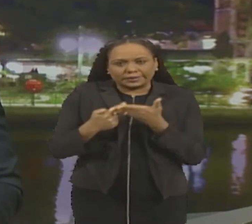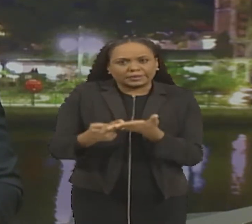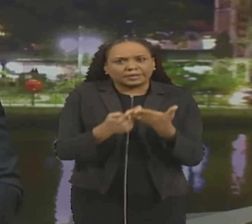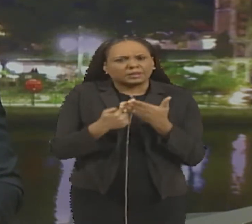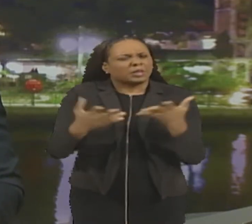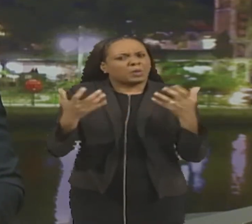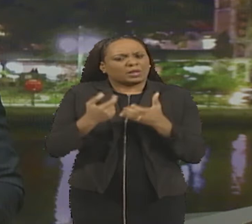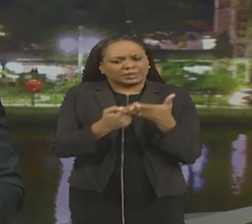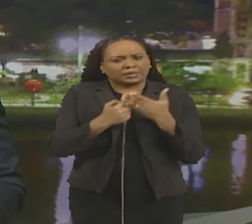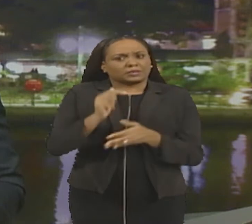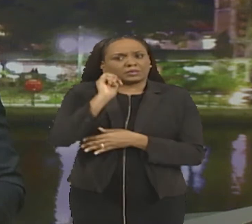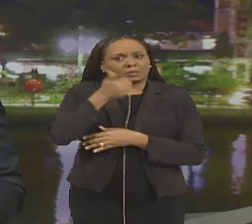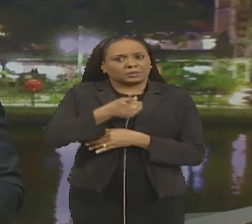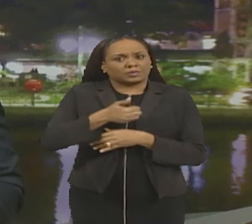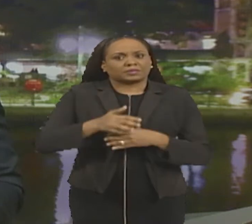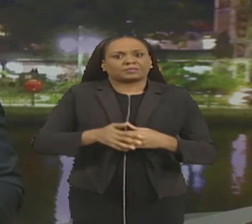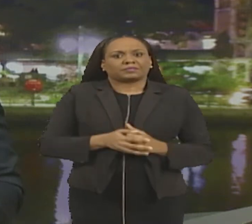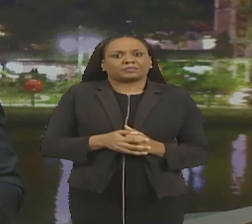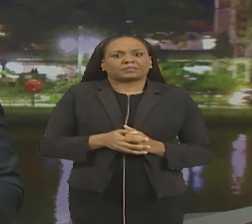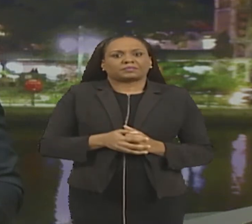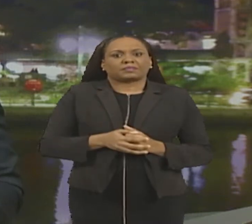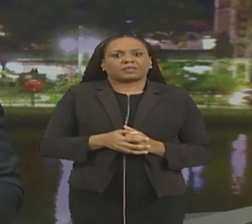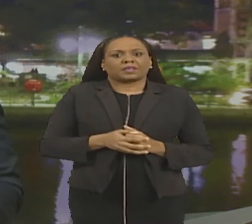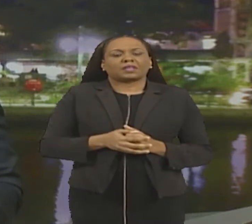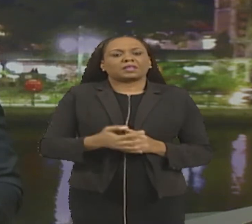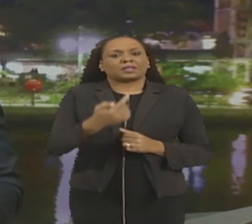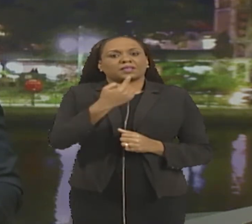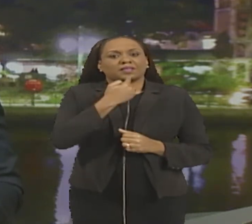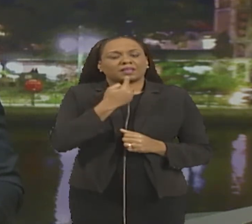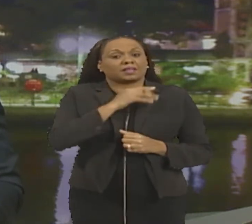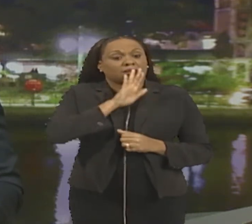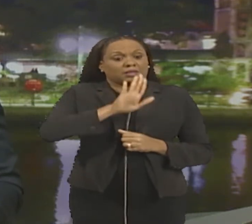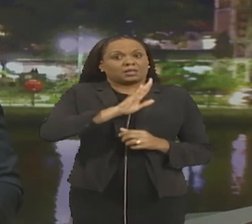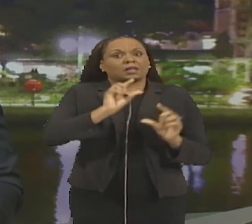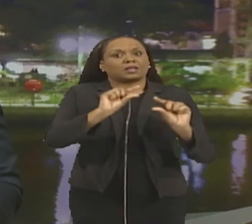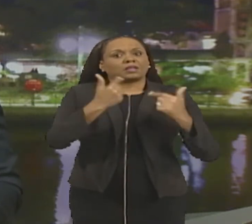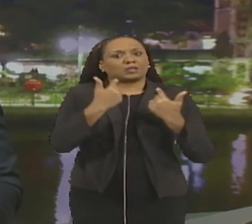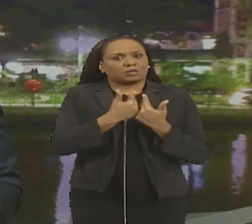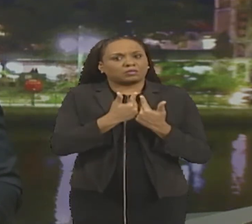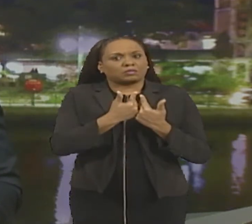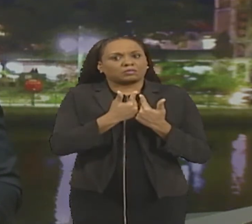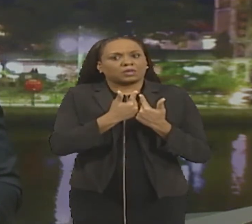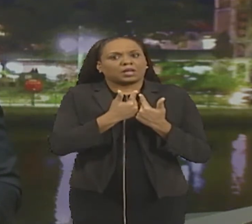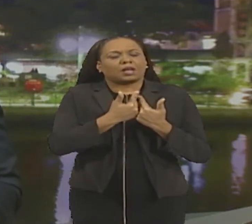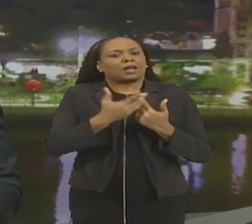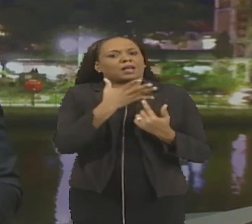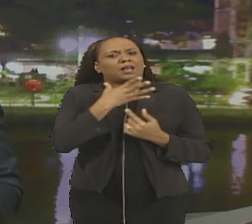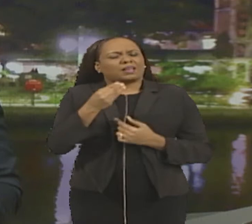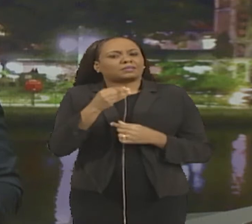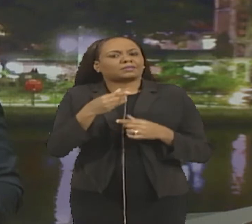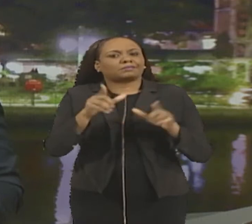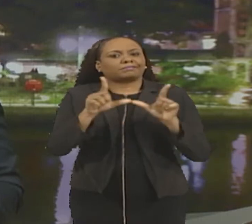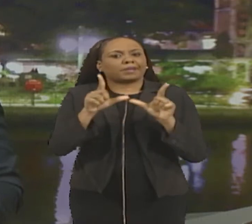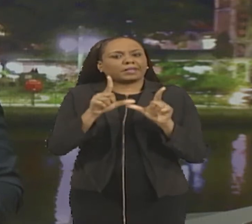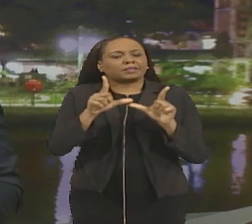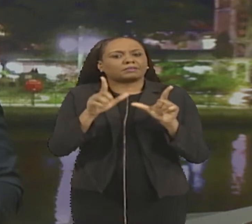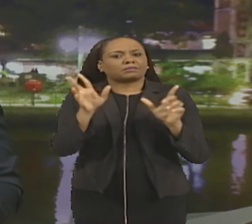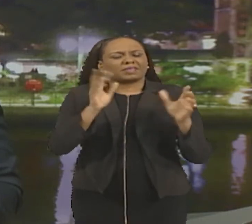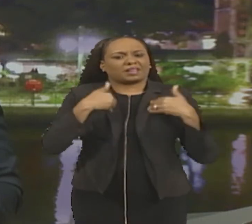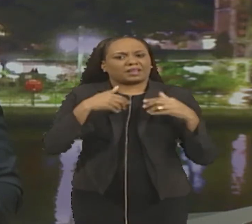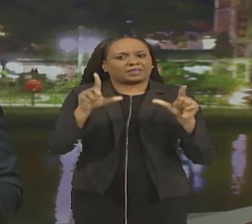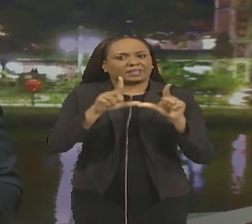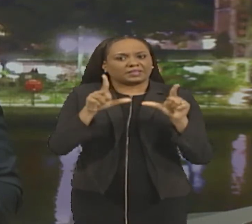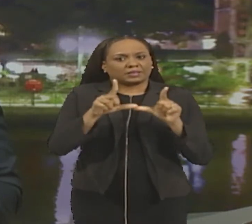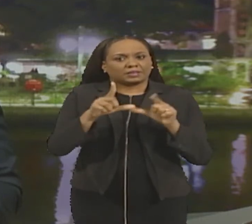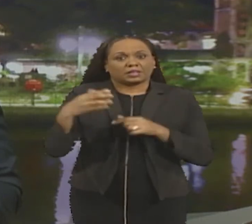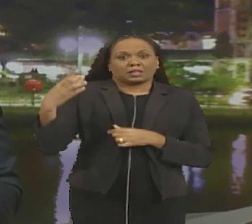them tomorrow. The authority says as the regulatory body, its remit is with the permit holders. Chairman Ian